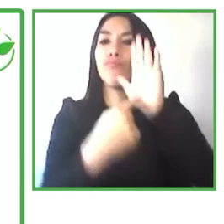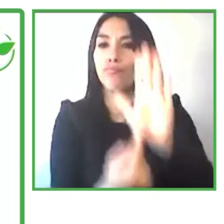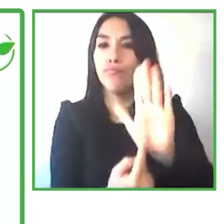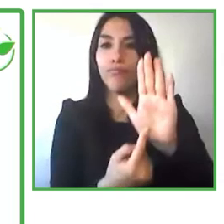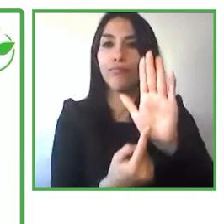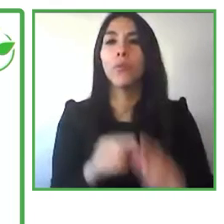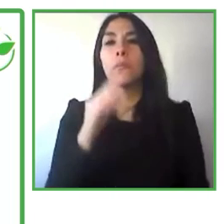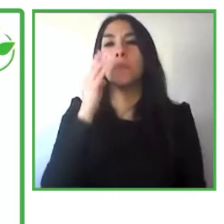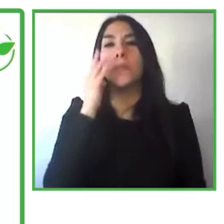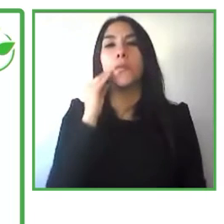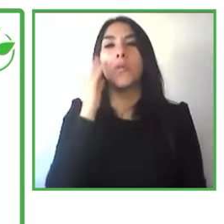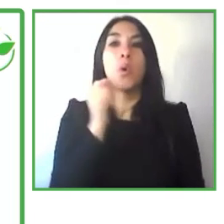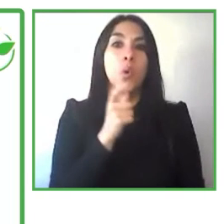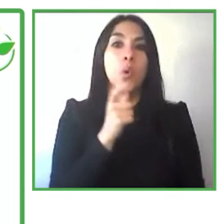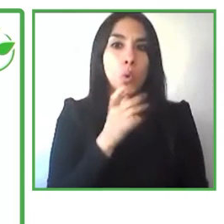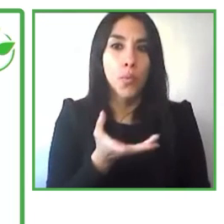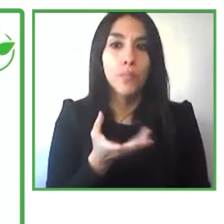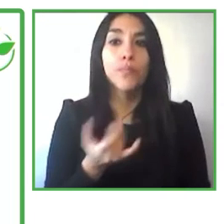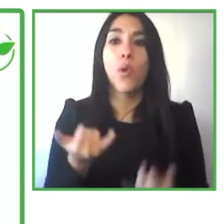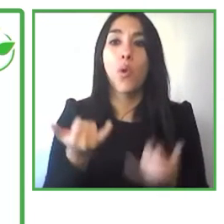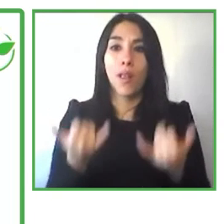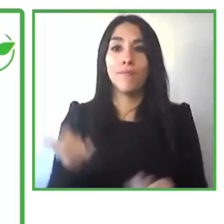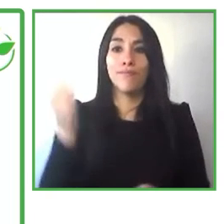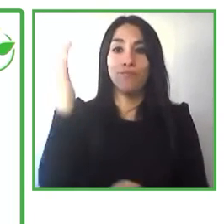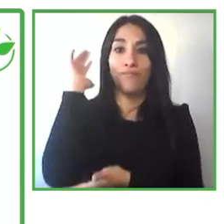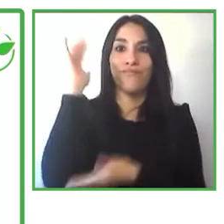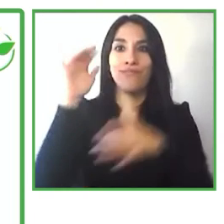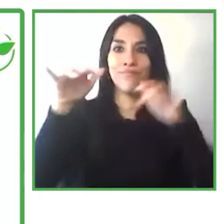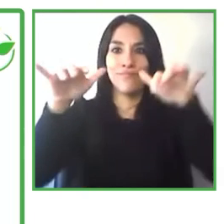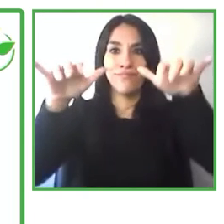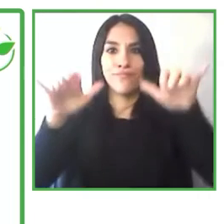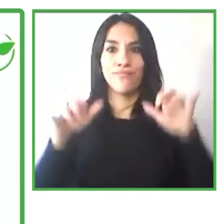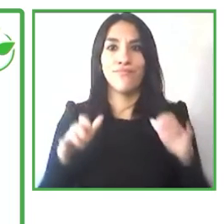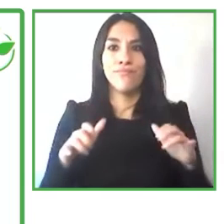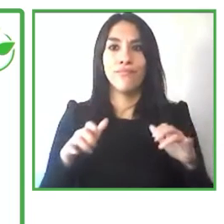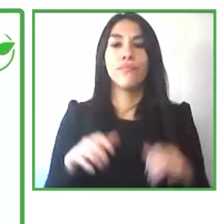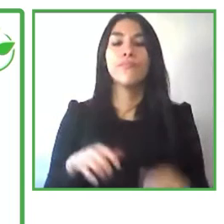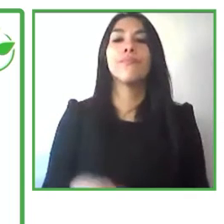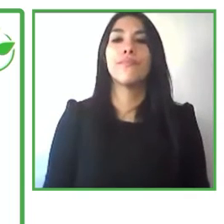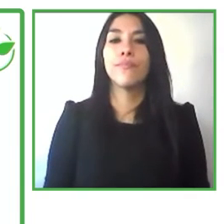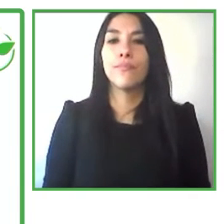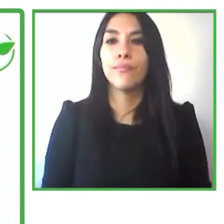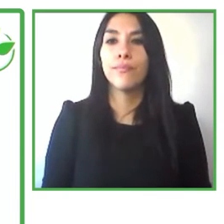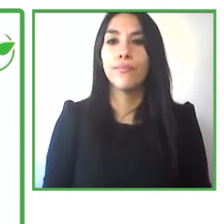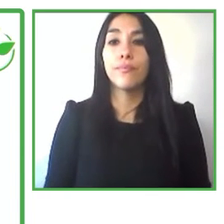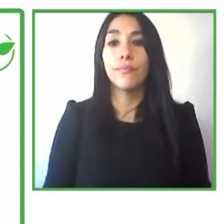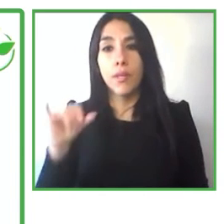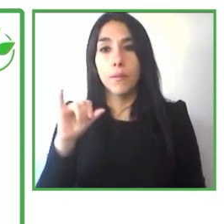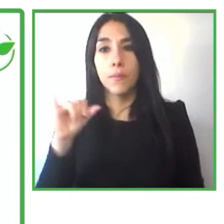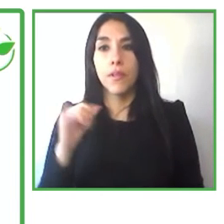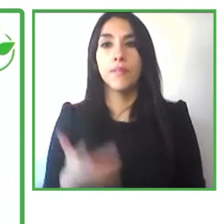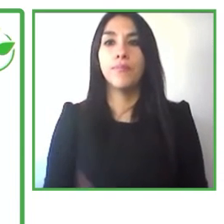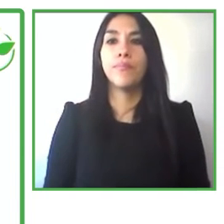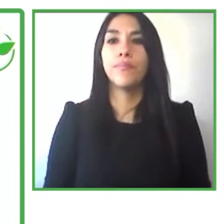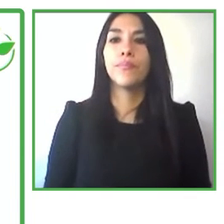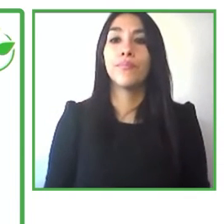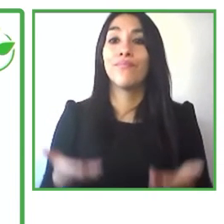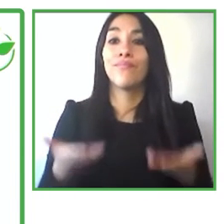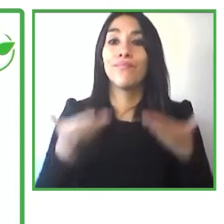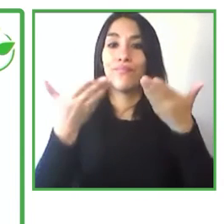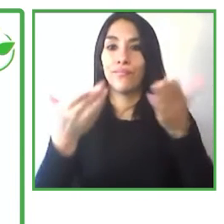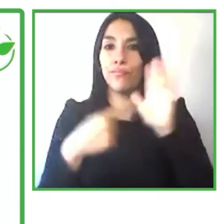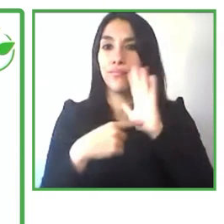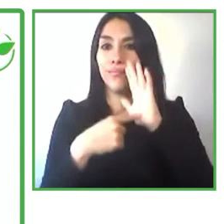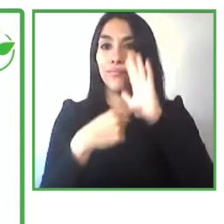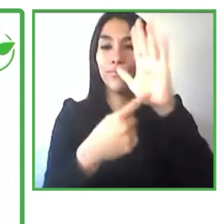but we also host these, present these practices on the website, businessanddisability.org. We have a bi-monthly newsletter in English